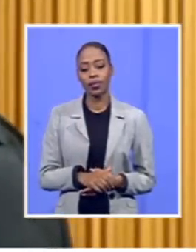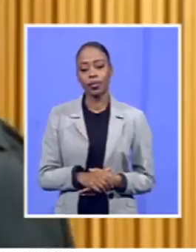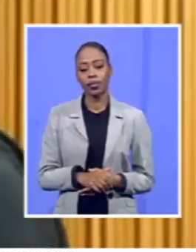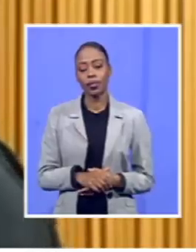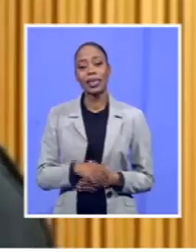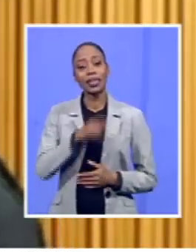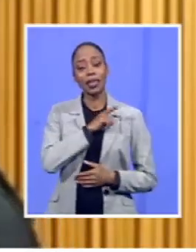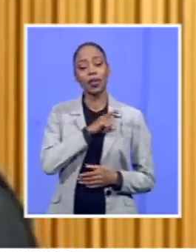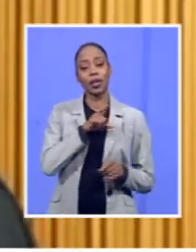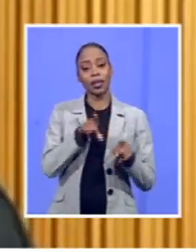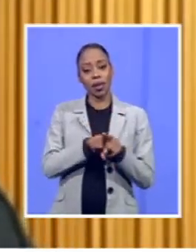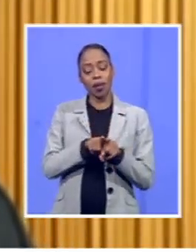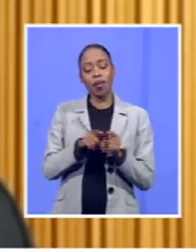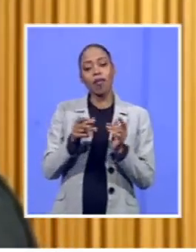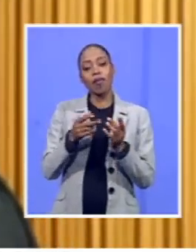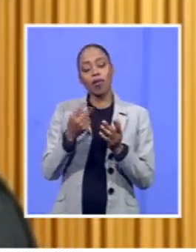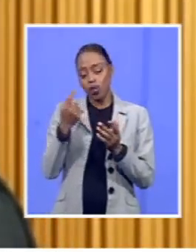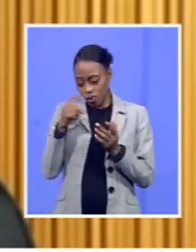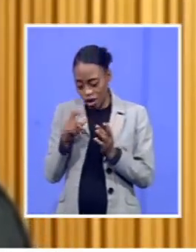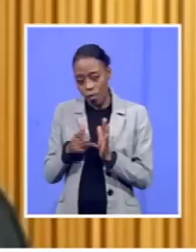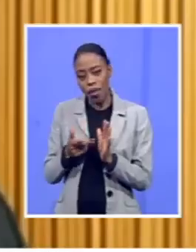That is why, if your lordships go to page,